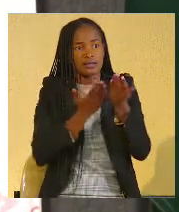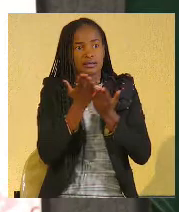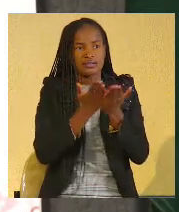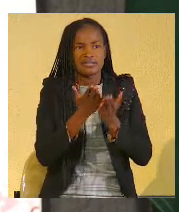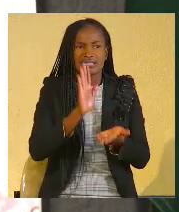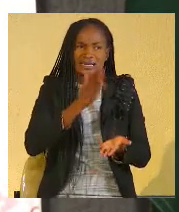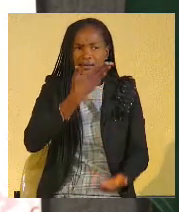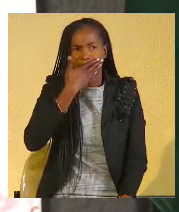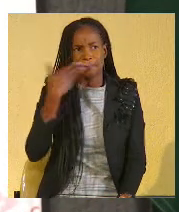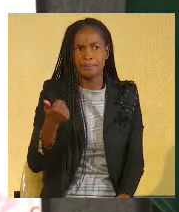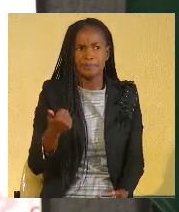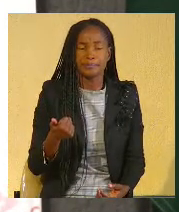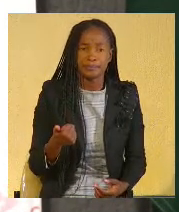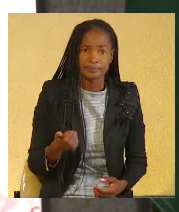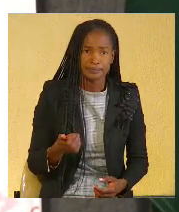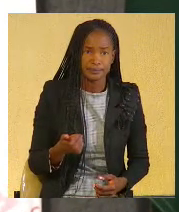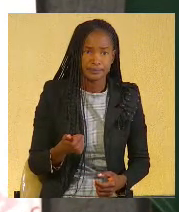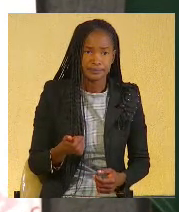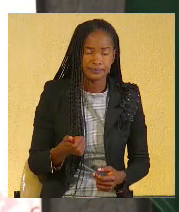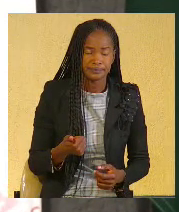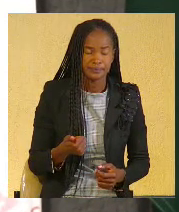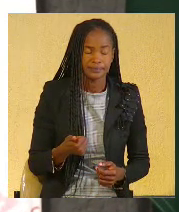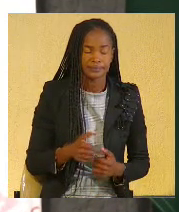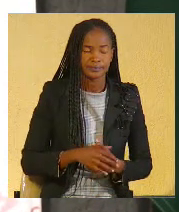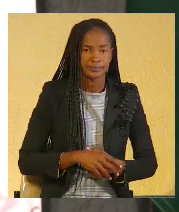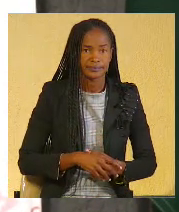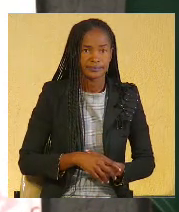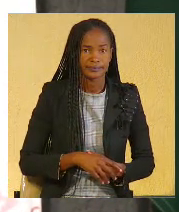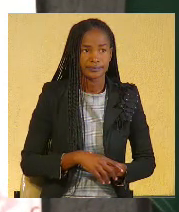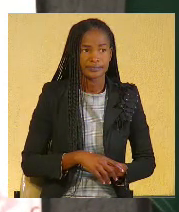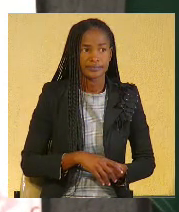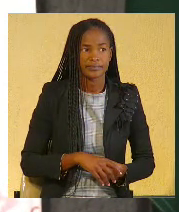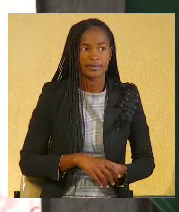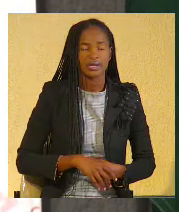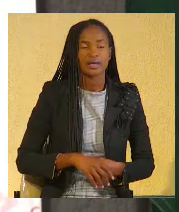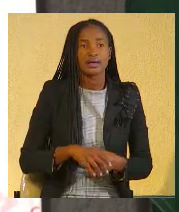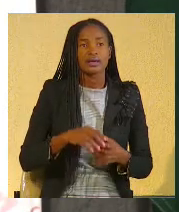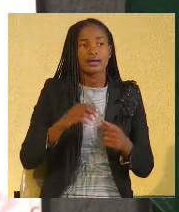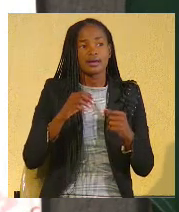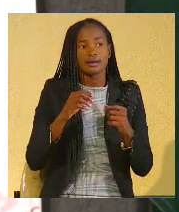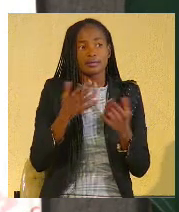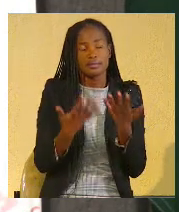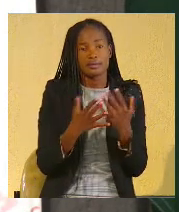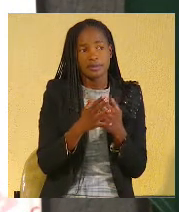Namibian people. And of course, one has to understand that more than